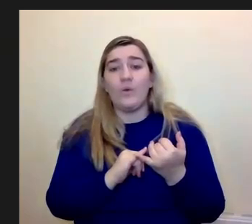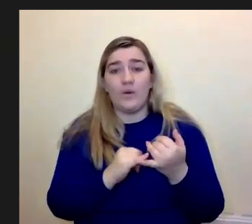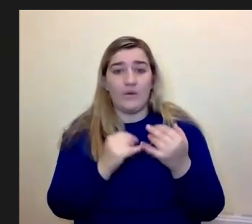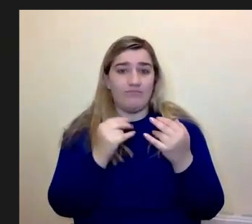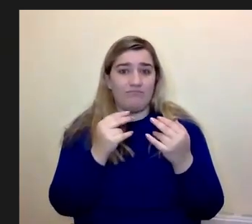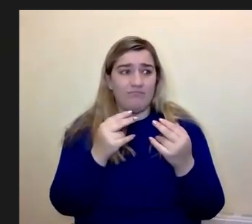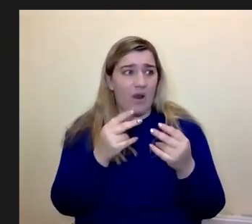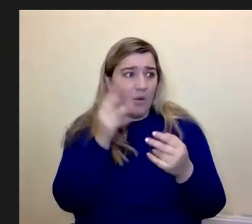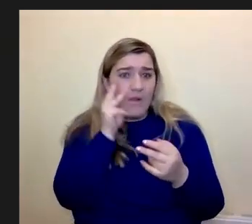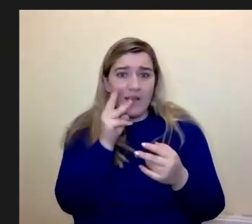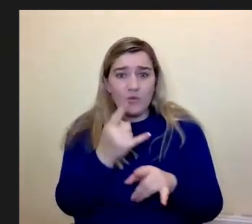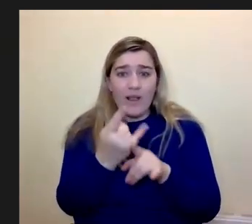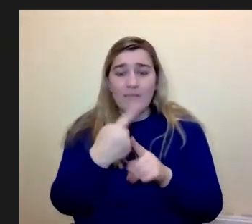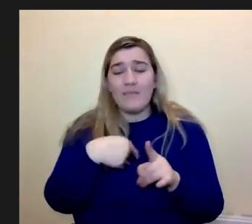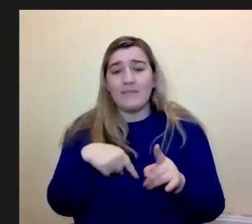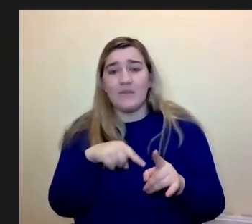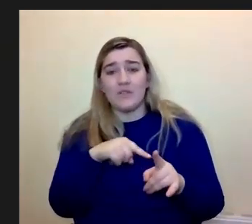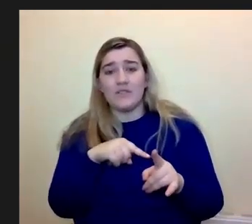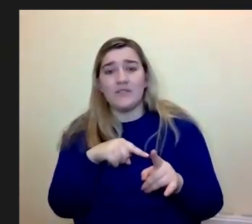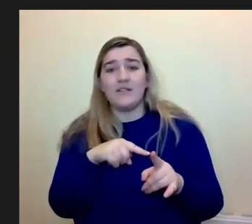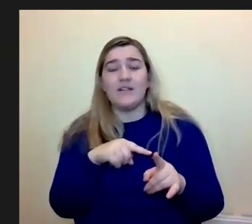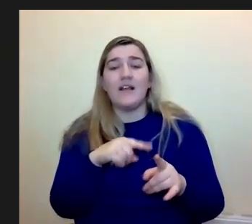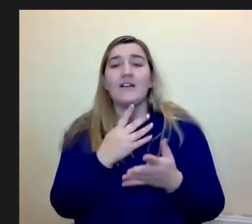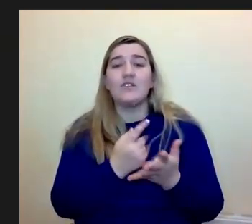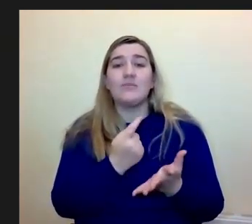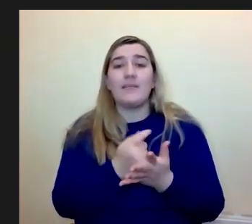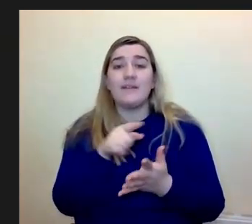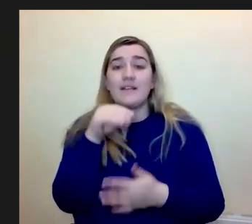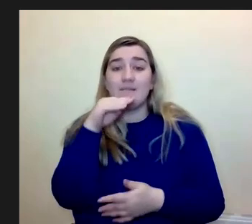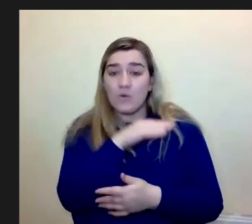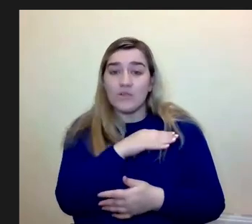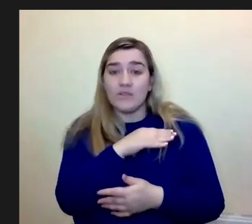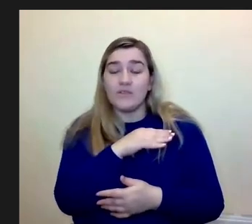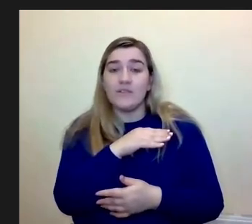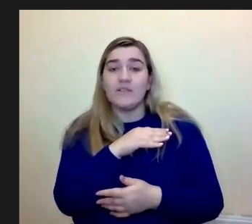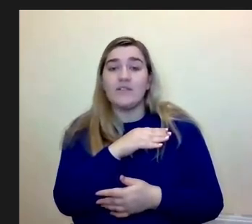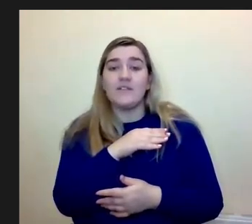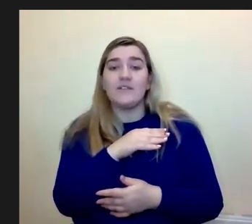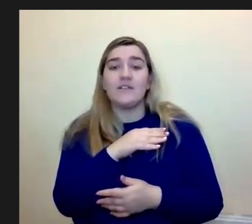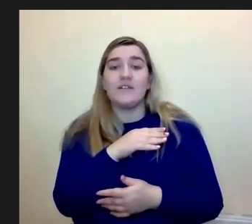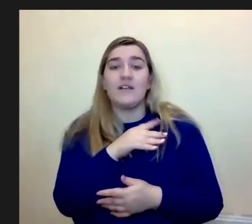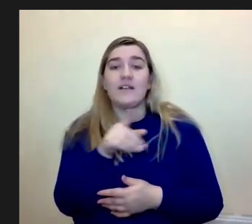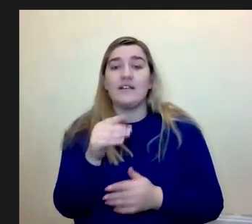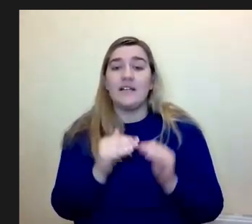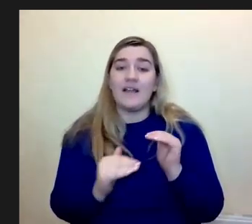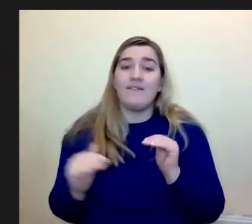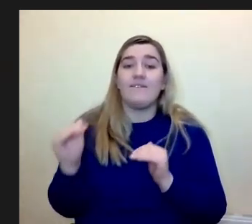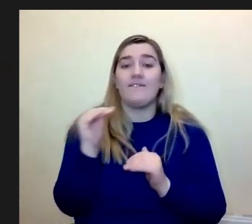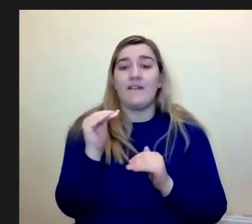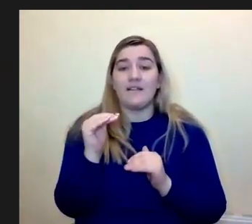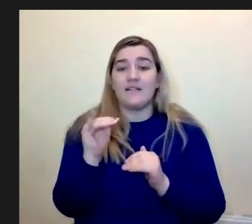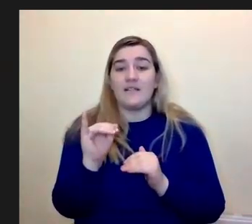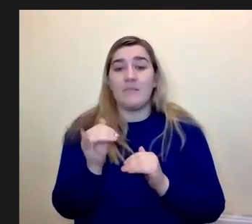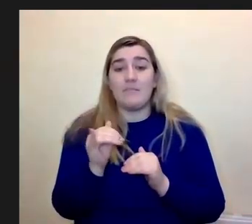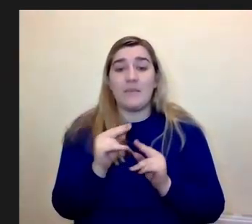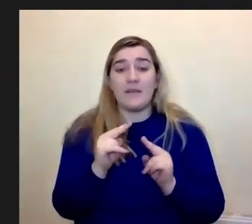me. Sometimes their advice may not be what I want to hear, but maybe